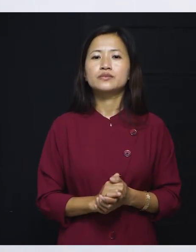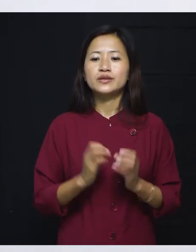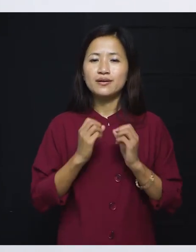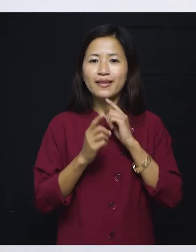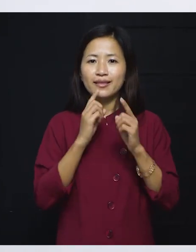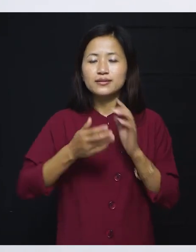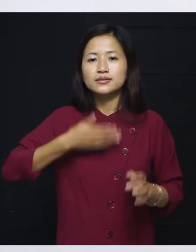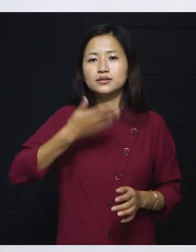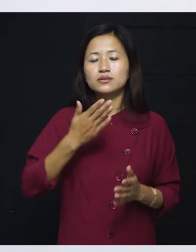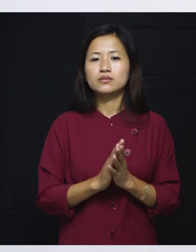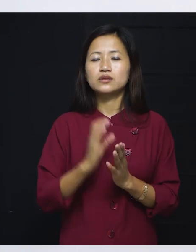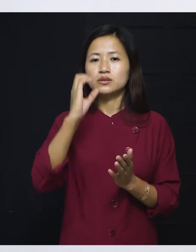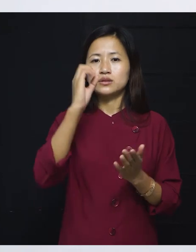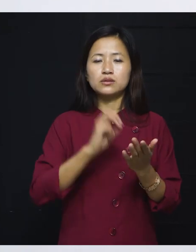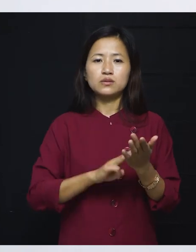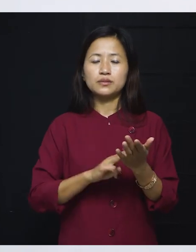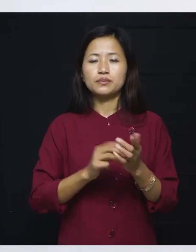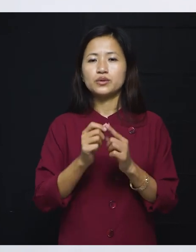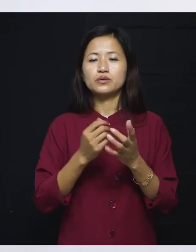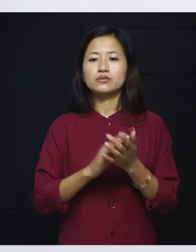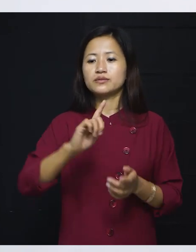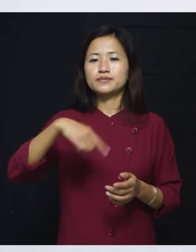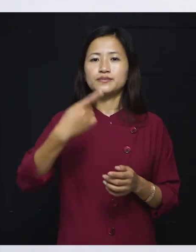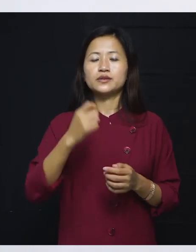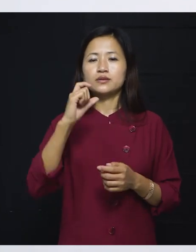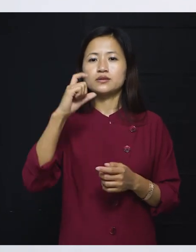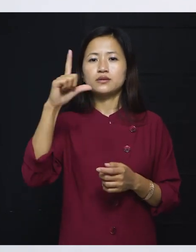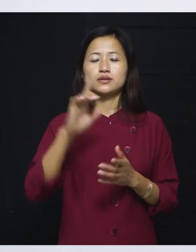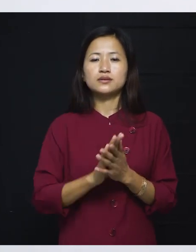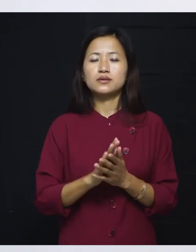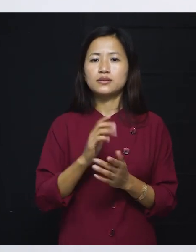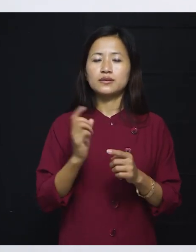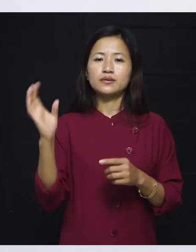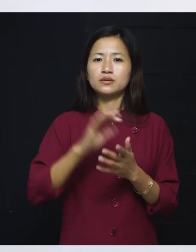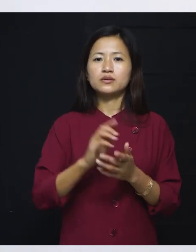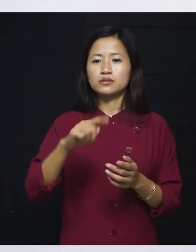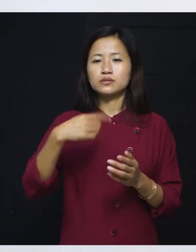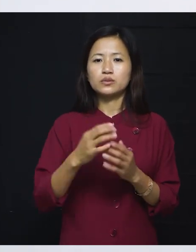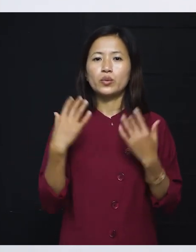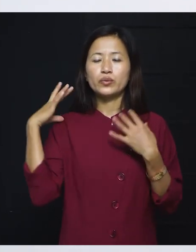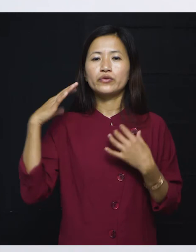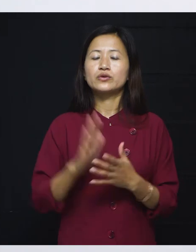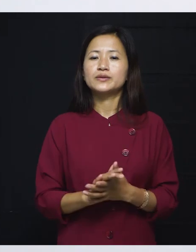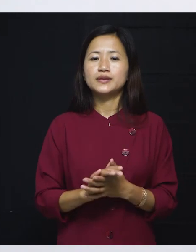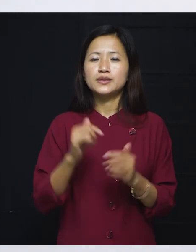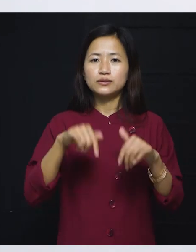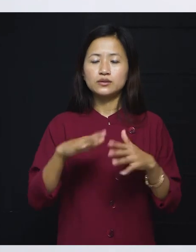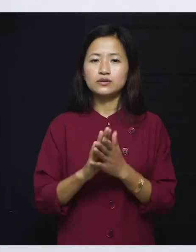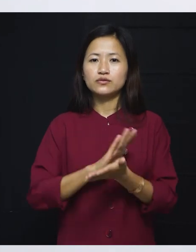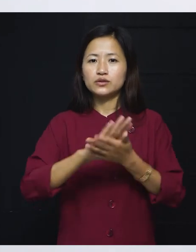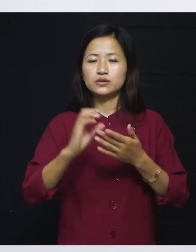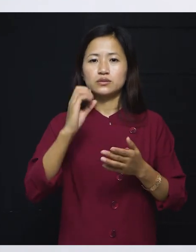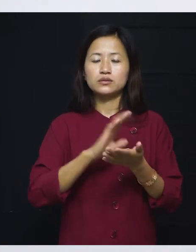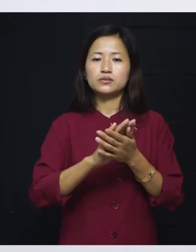explain a little bit about compound sentence in your next class again. Please stay tuned for your next class too, because we did not finish this